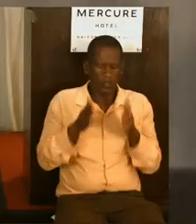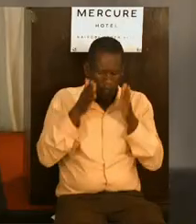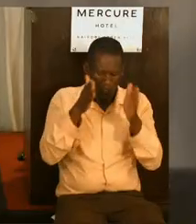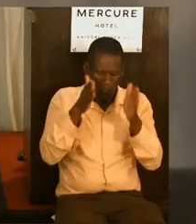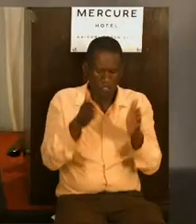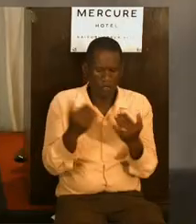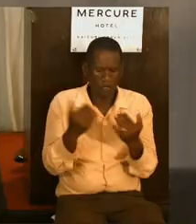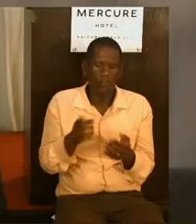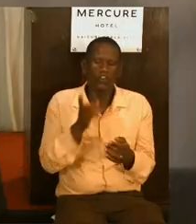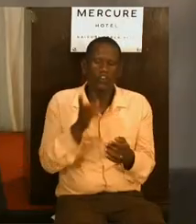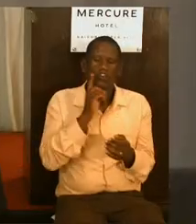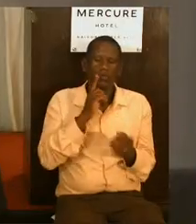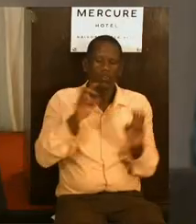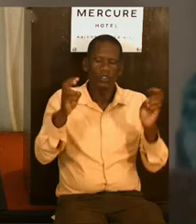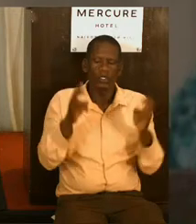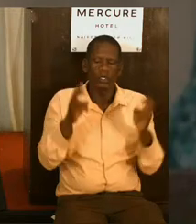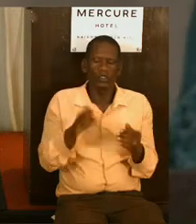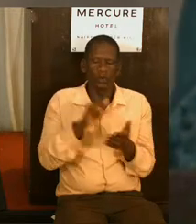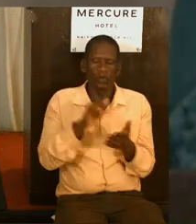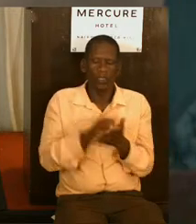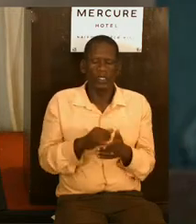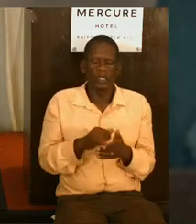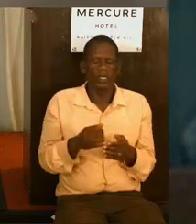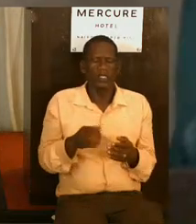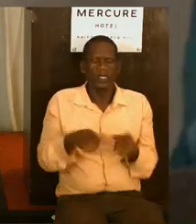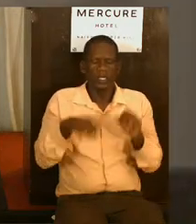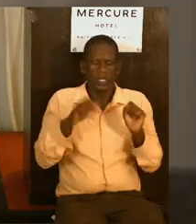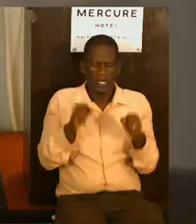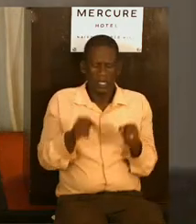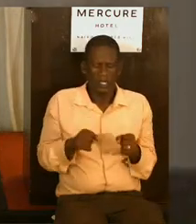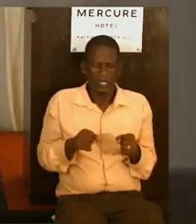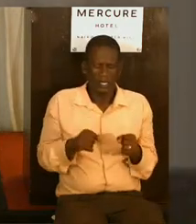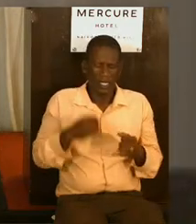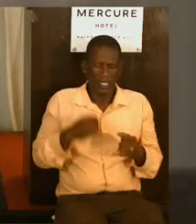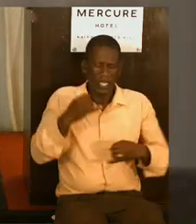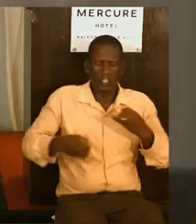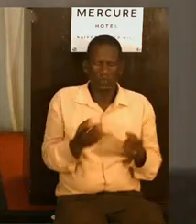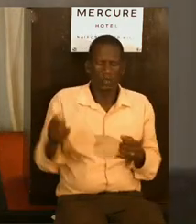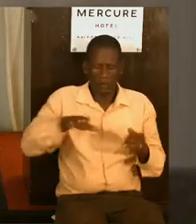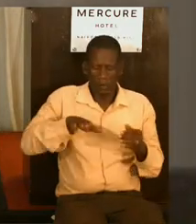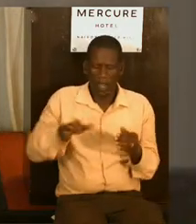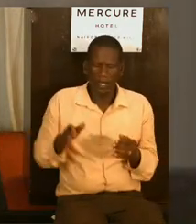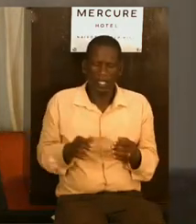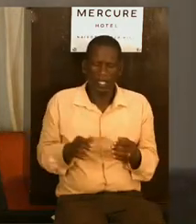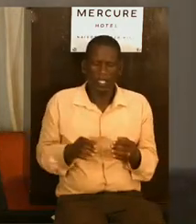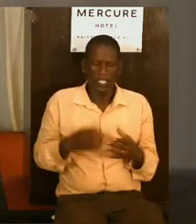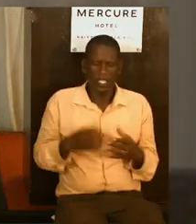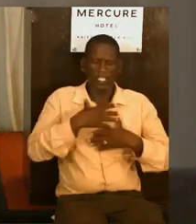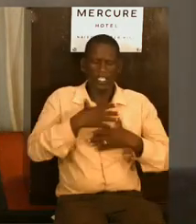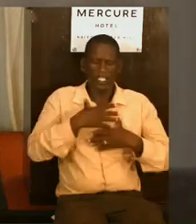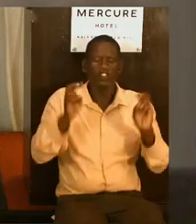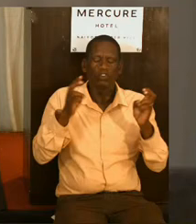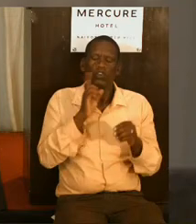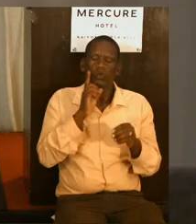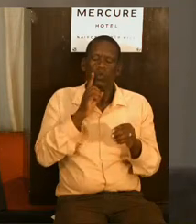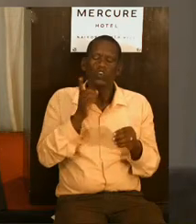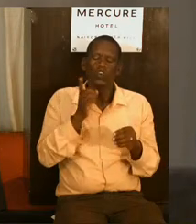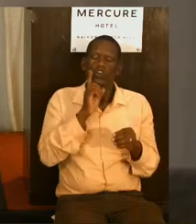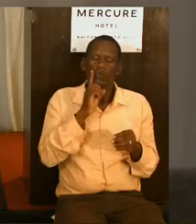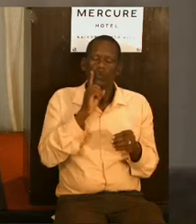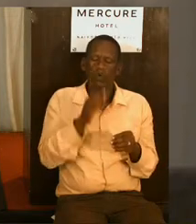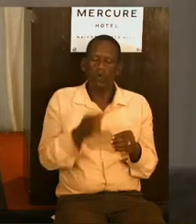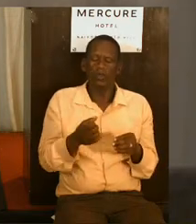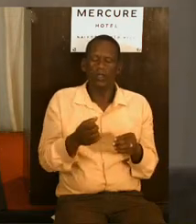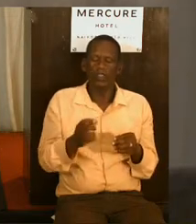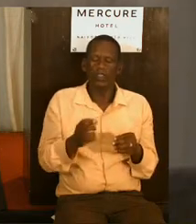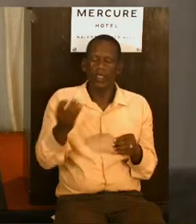attention tomorrow's theme so that at least it can entice you to come early it is an interesting topic tomorrow day